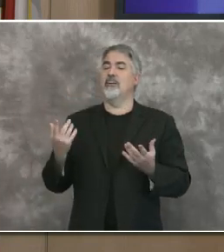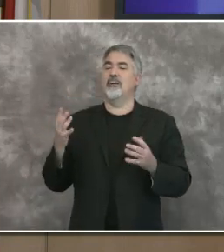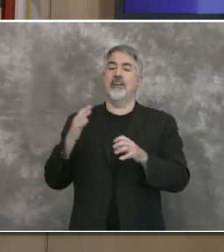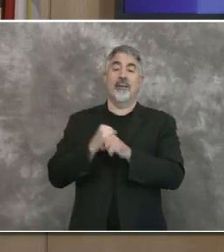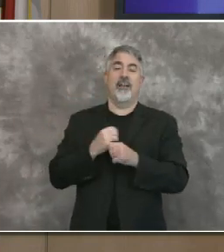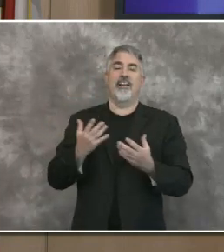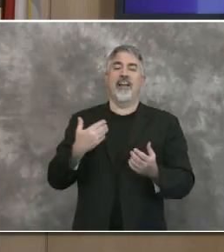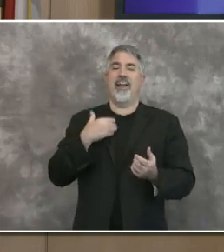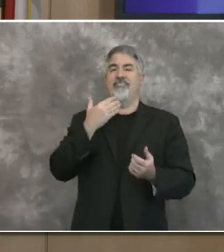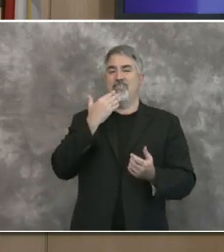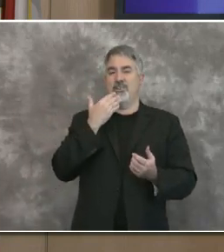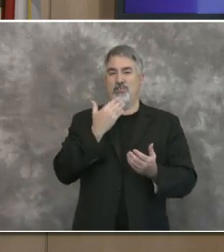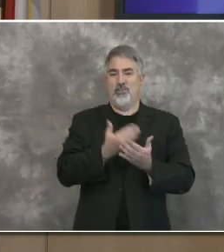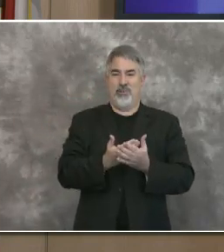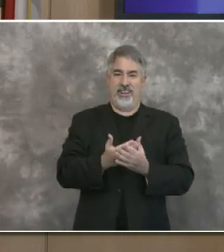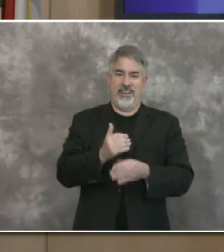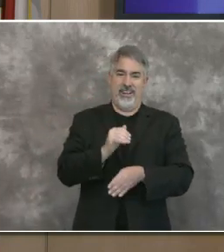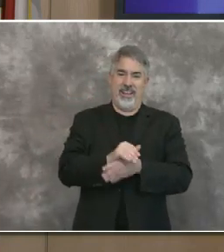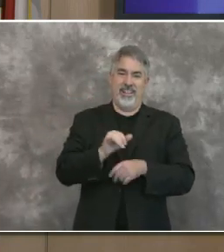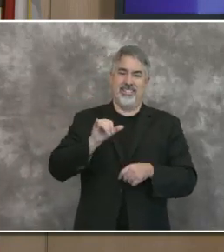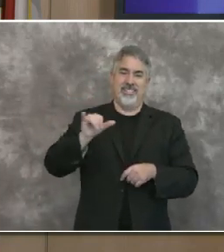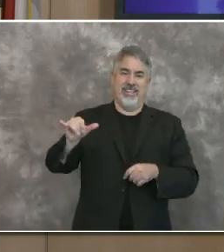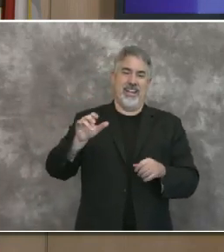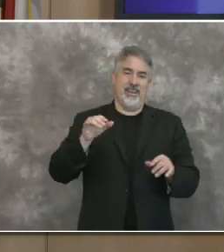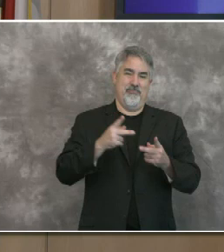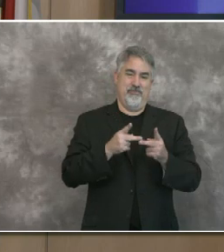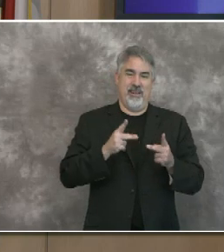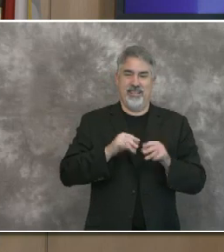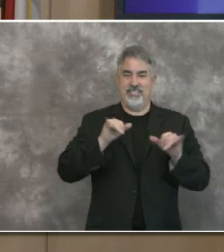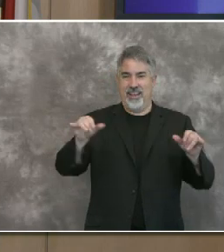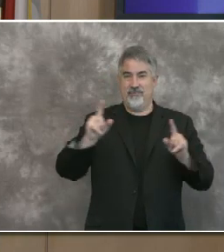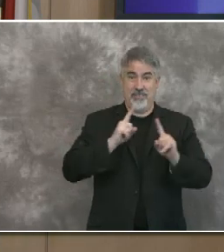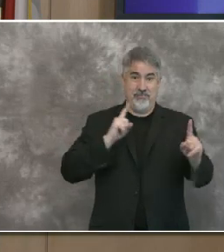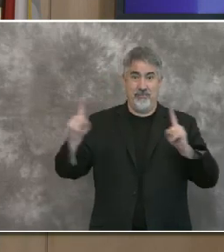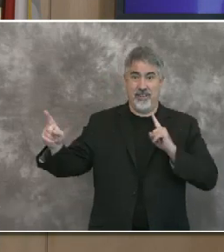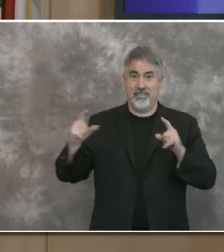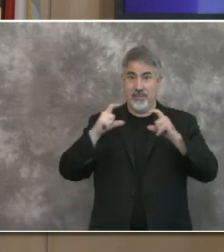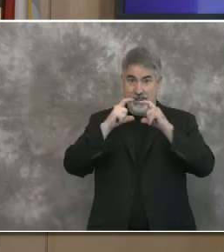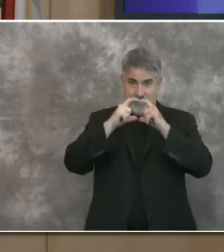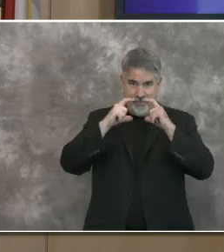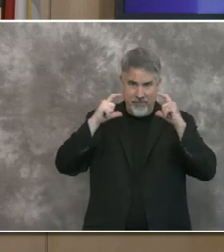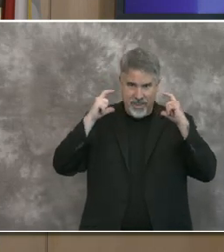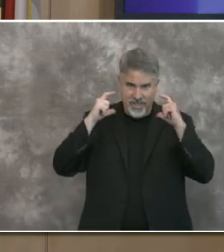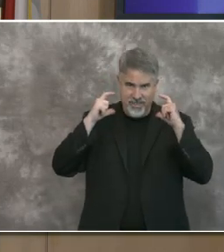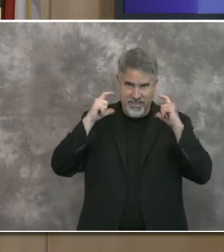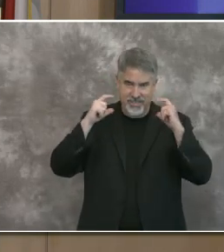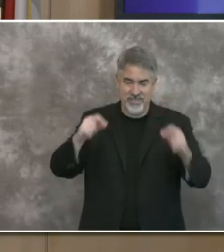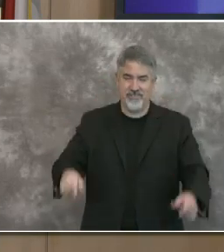and remember, stay in place, maintain space, and cover your face. Thank you.